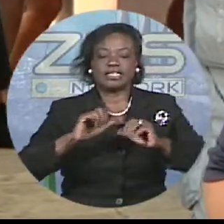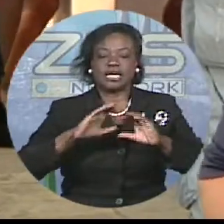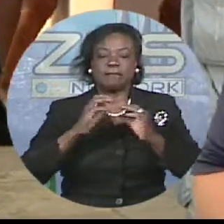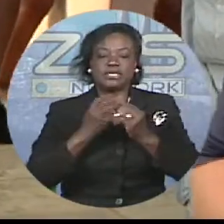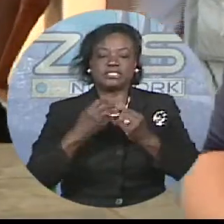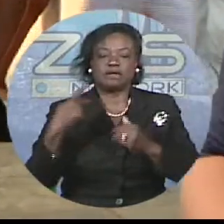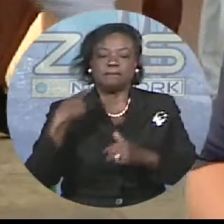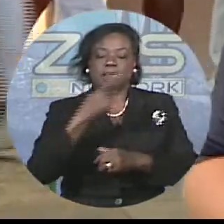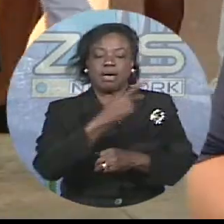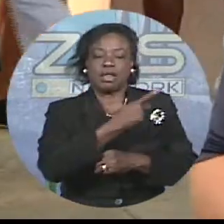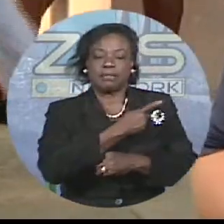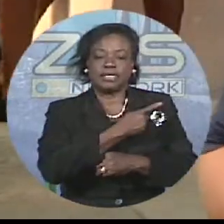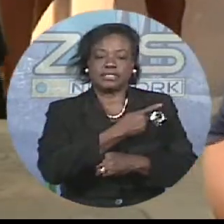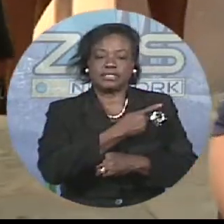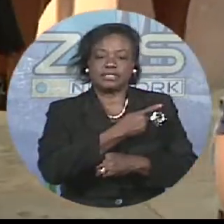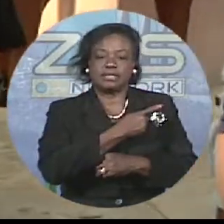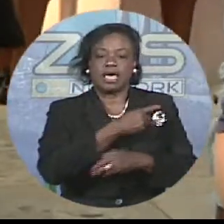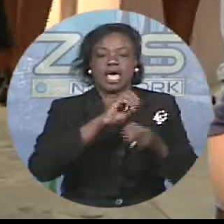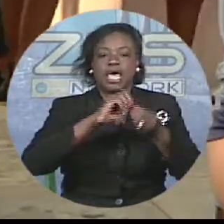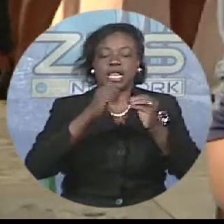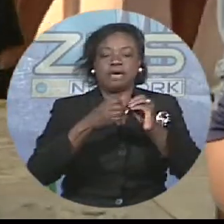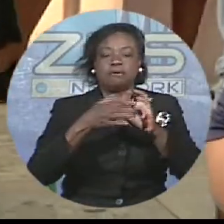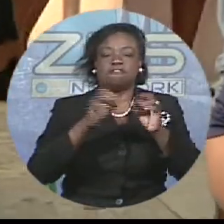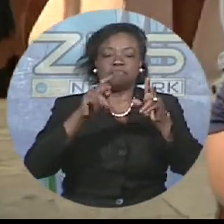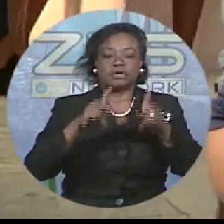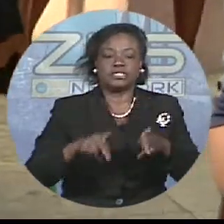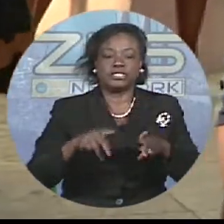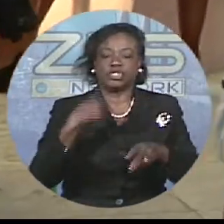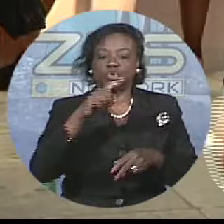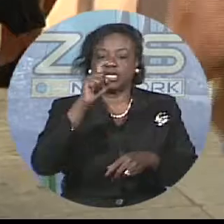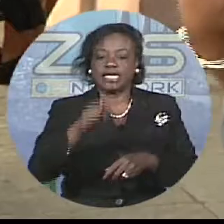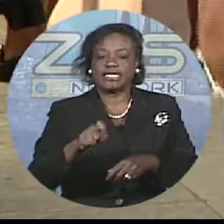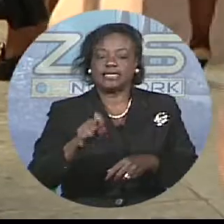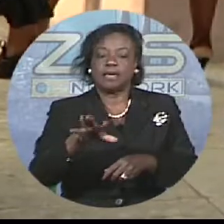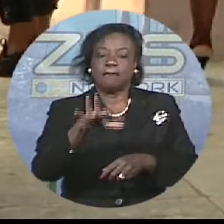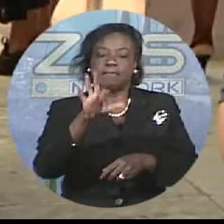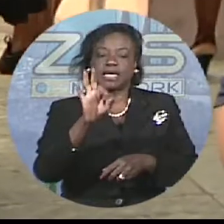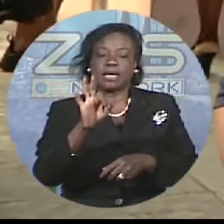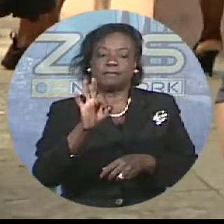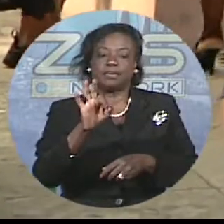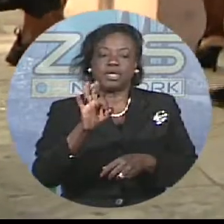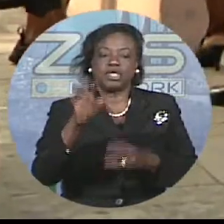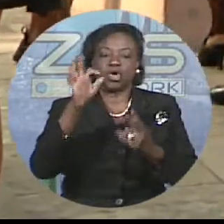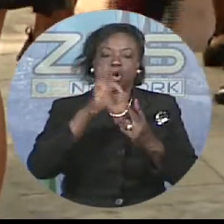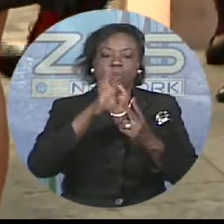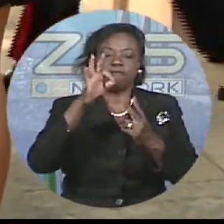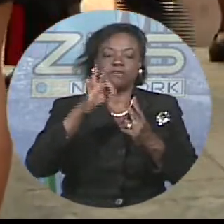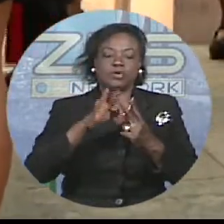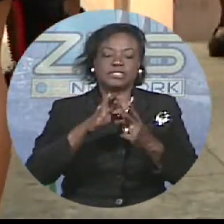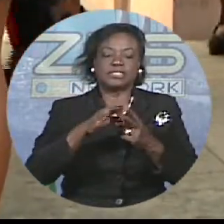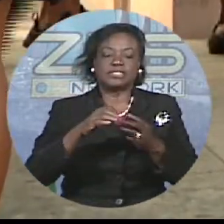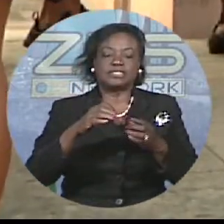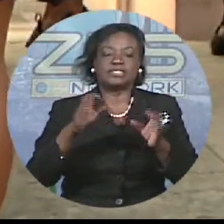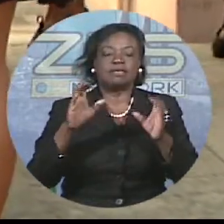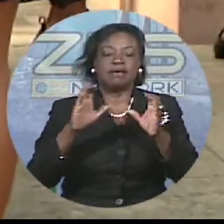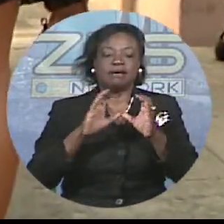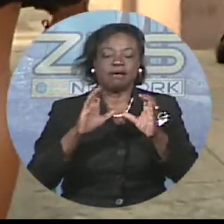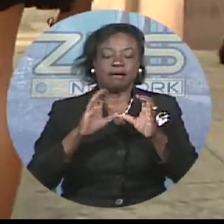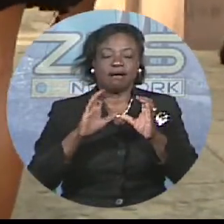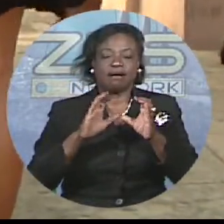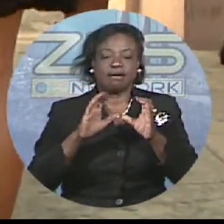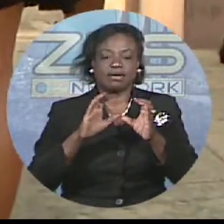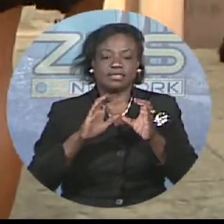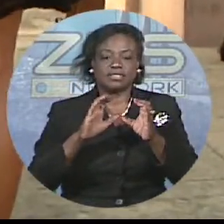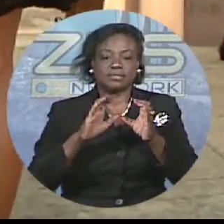May 10th, there are a number of persons still having to pick up their voters' cards. As you can see behind me, this line continues.